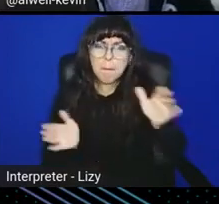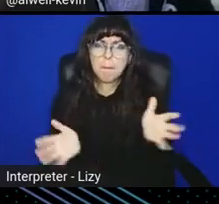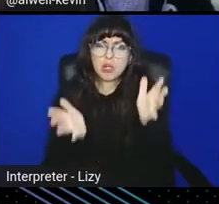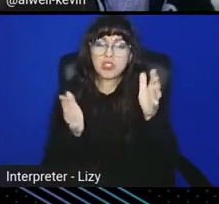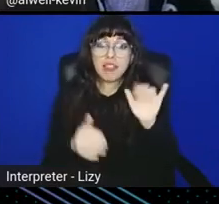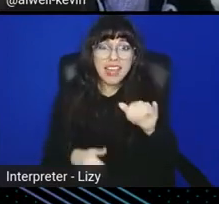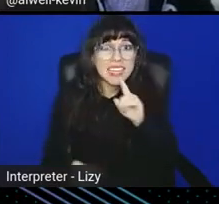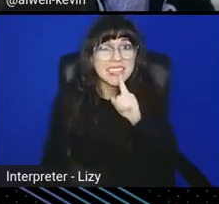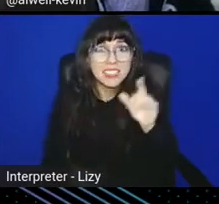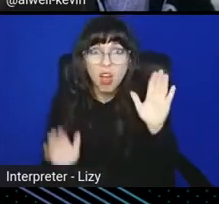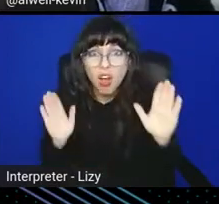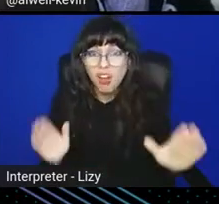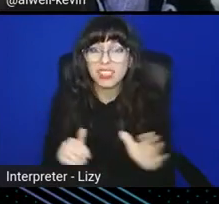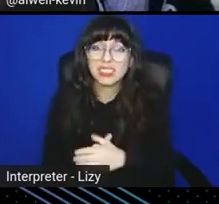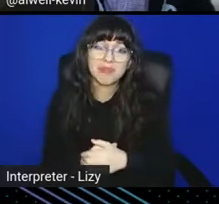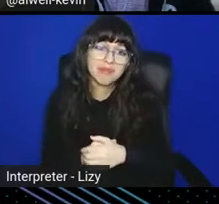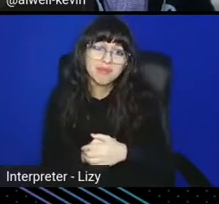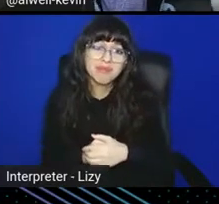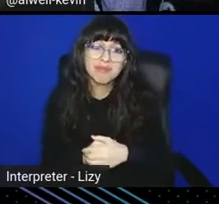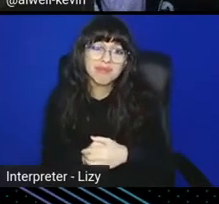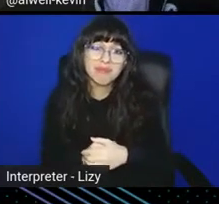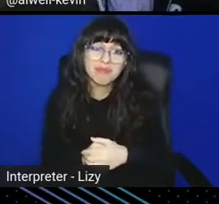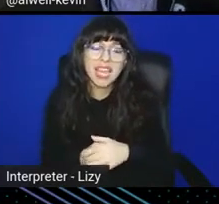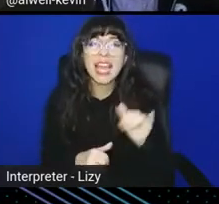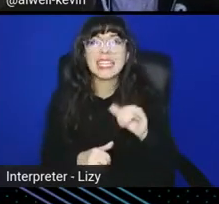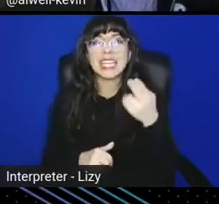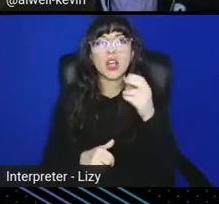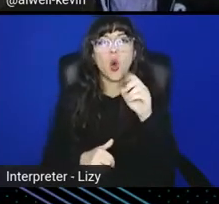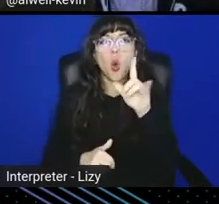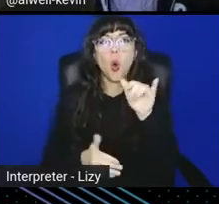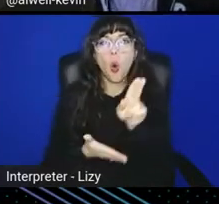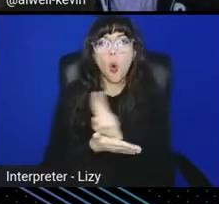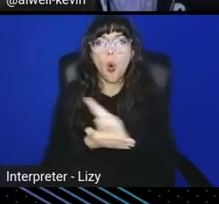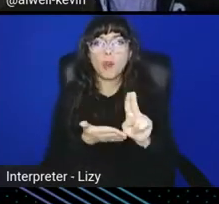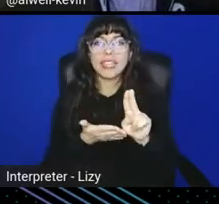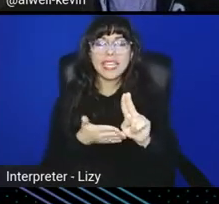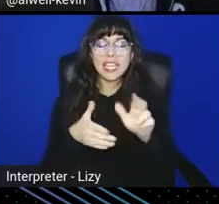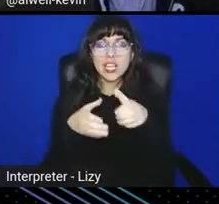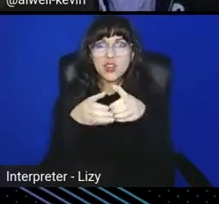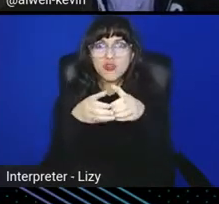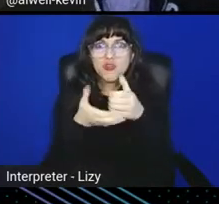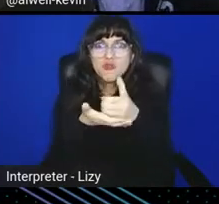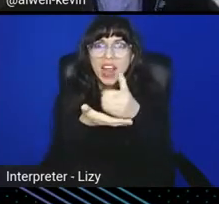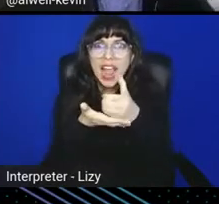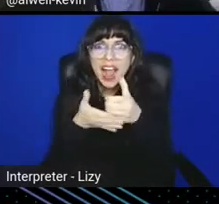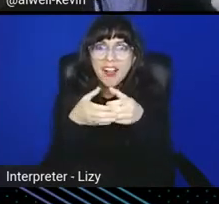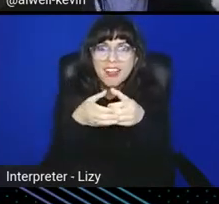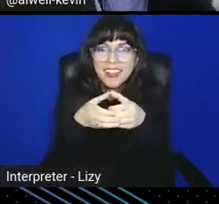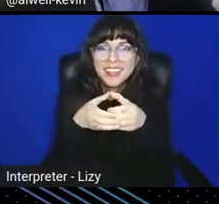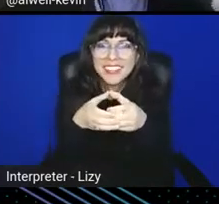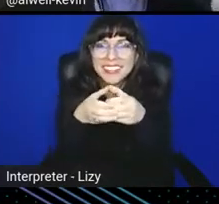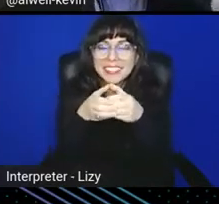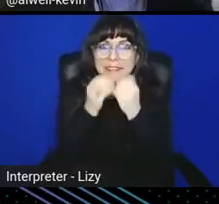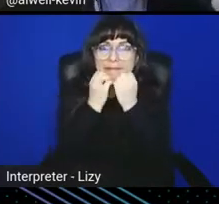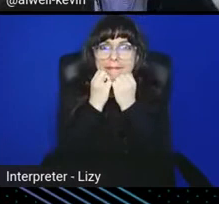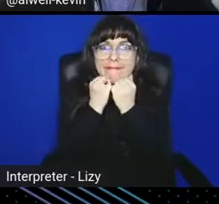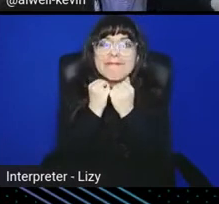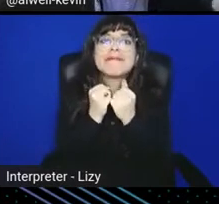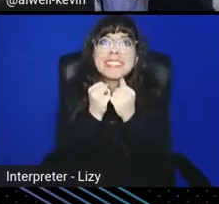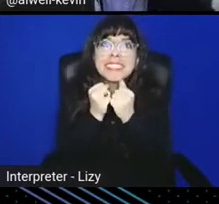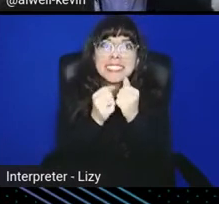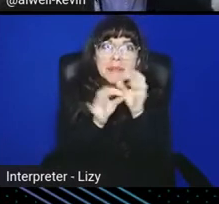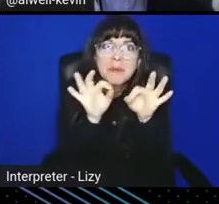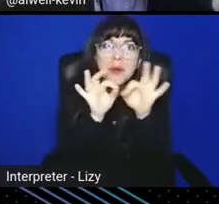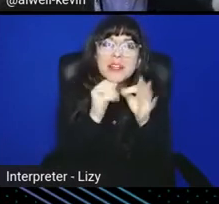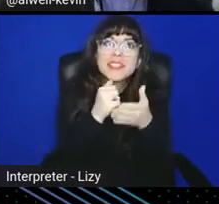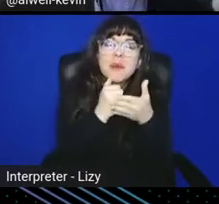awesome. Okay, it's kind of like the holy grail, if you will, of preventing those credentials from making their way back in your workflows. So let's